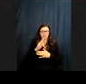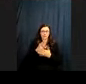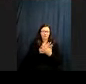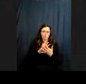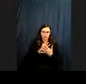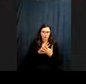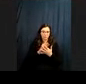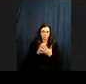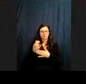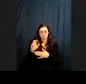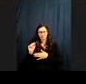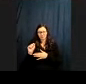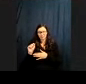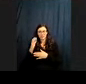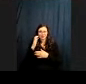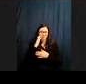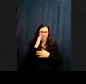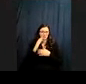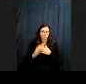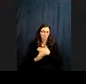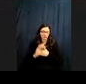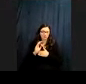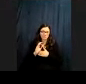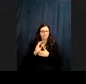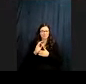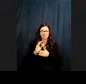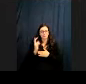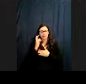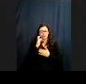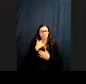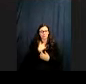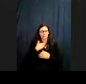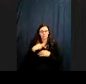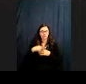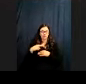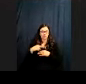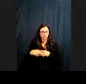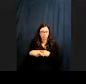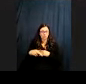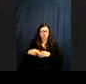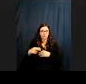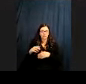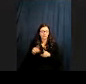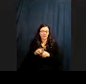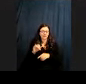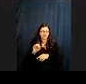blunt, its thick horizoned and blindly self-referential, as if it could.